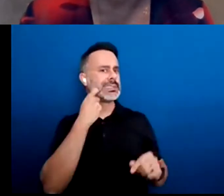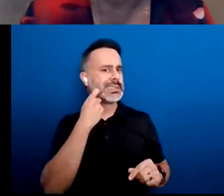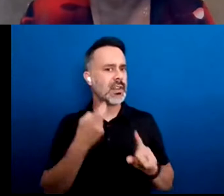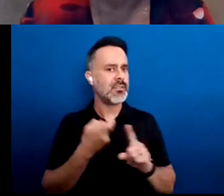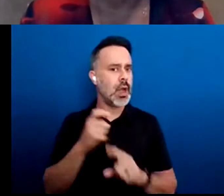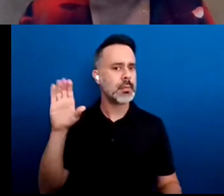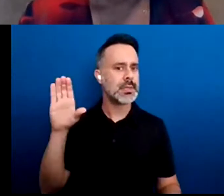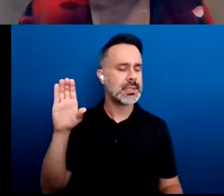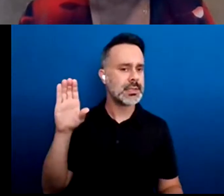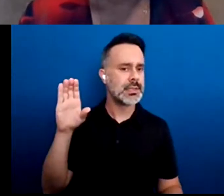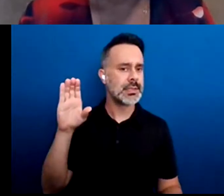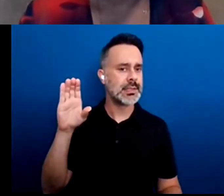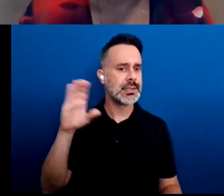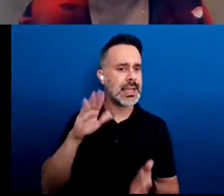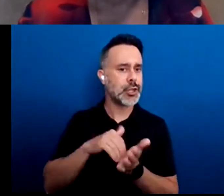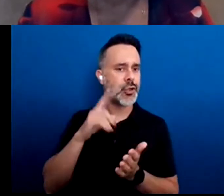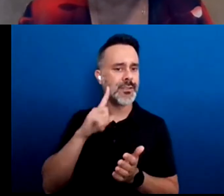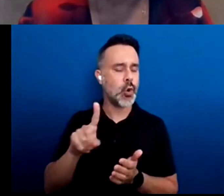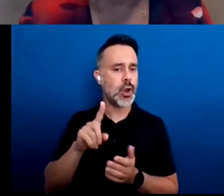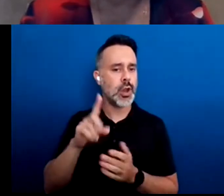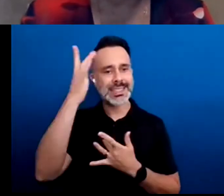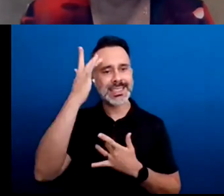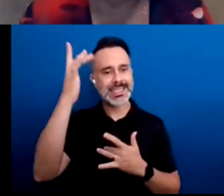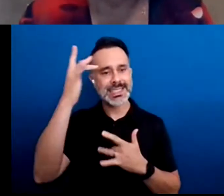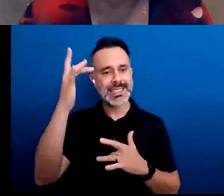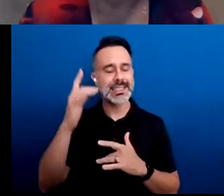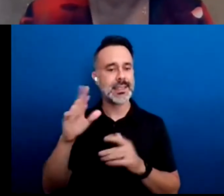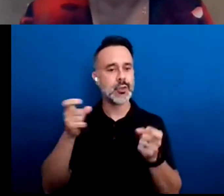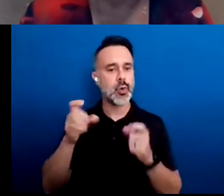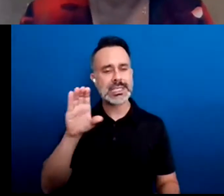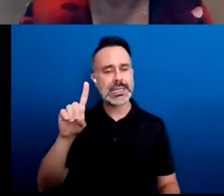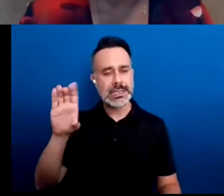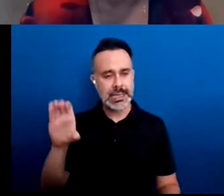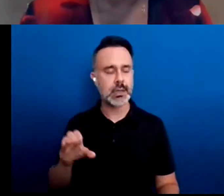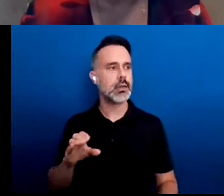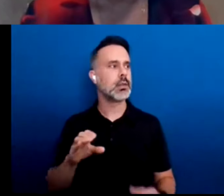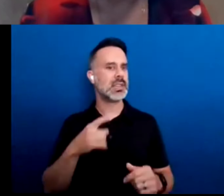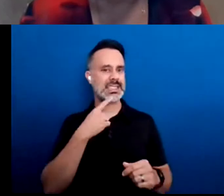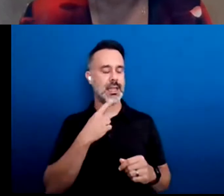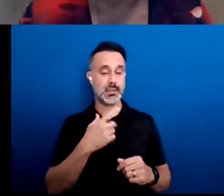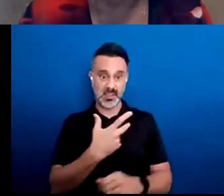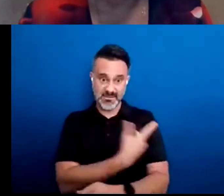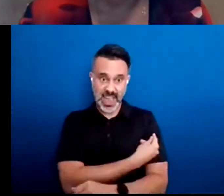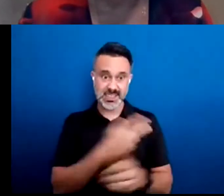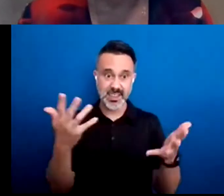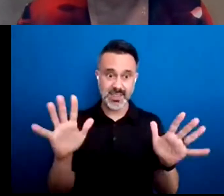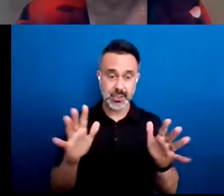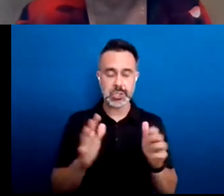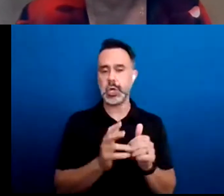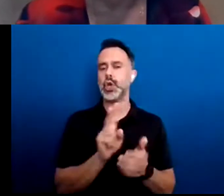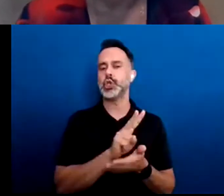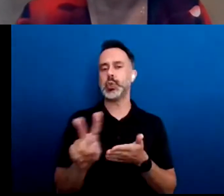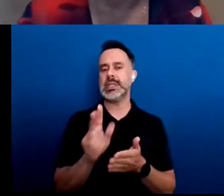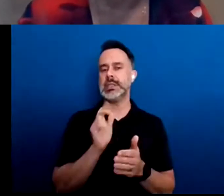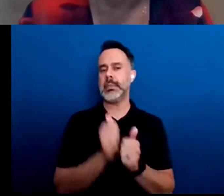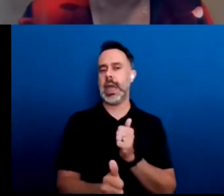Disease Control, that for people who are considered vaccinated and 2 weeks beyond